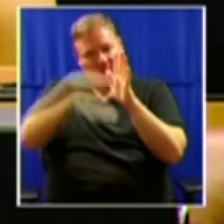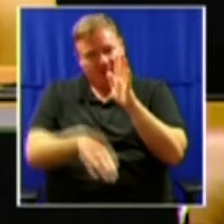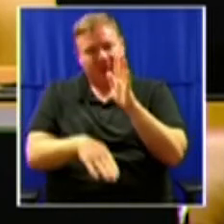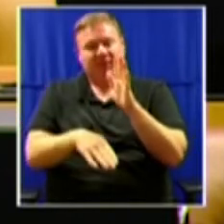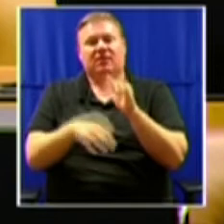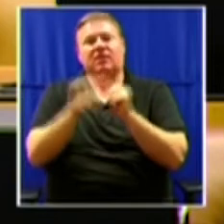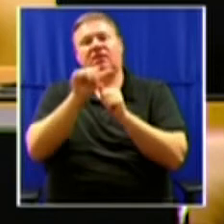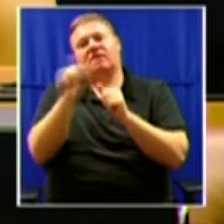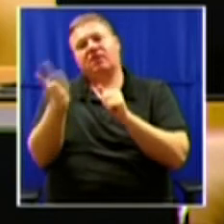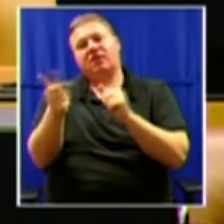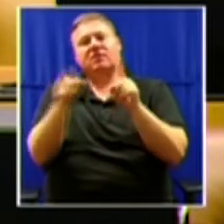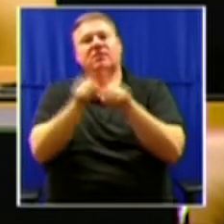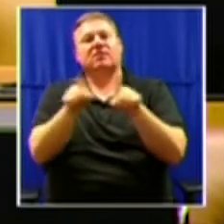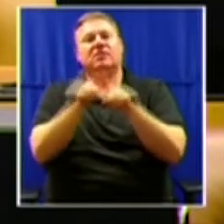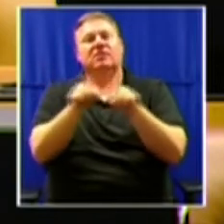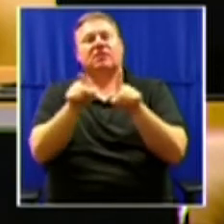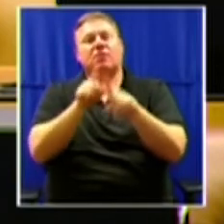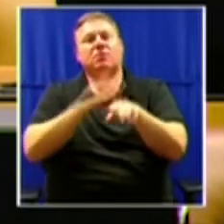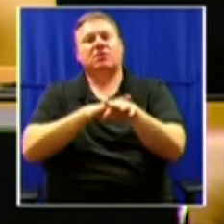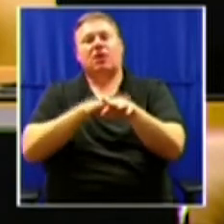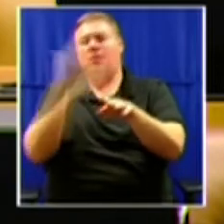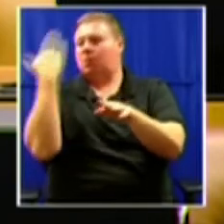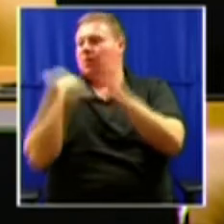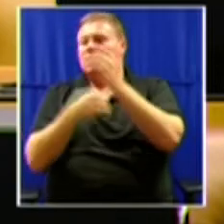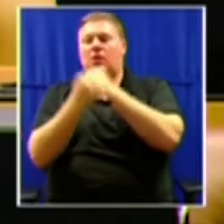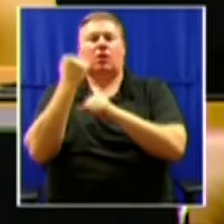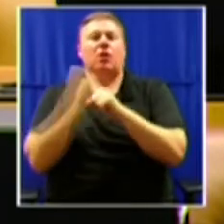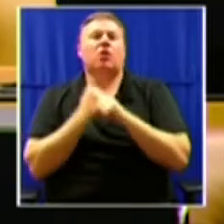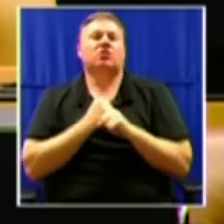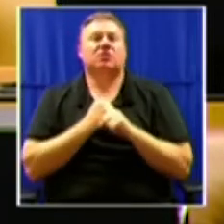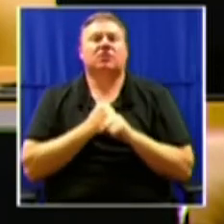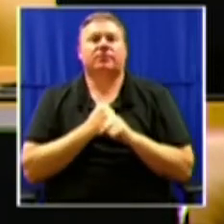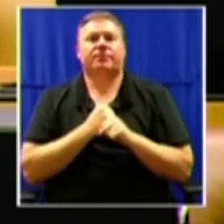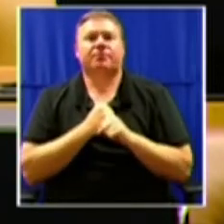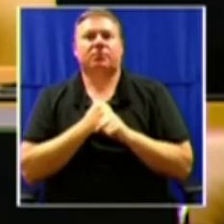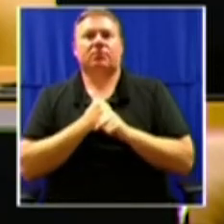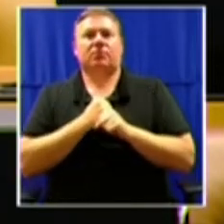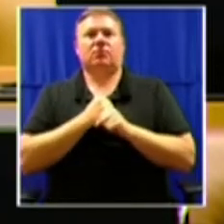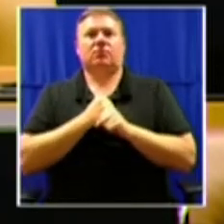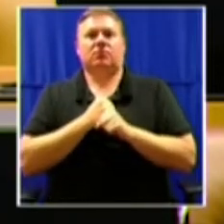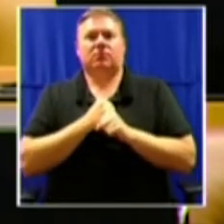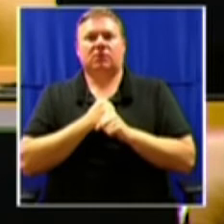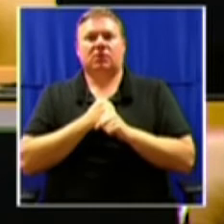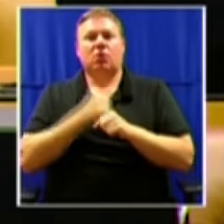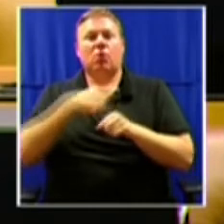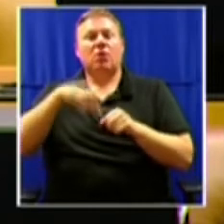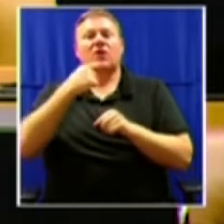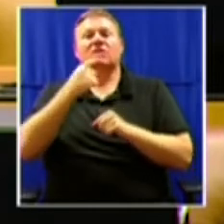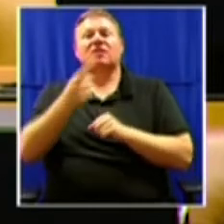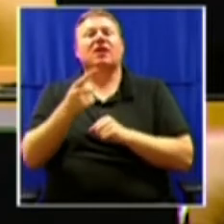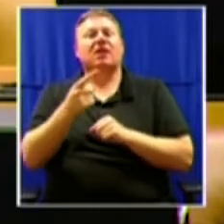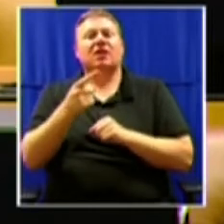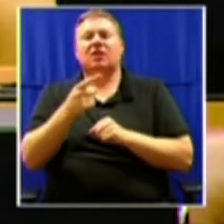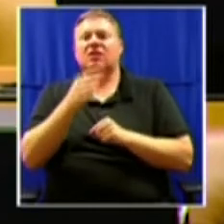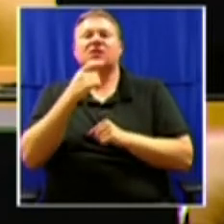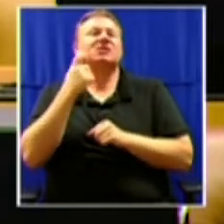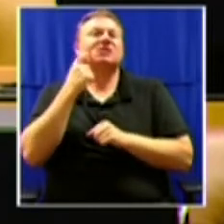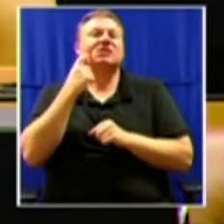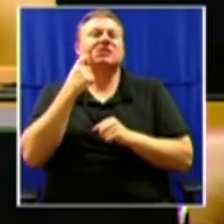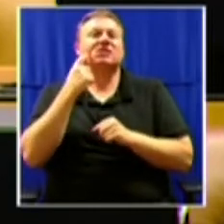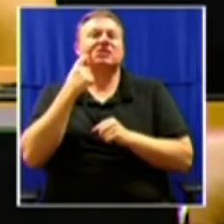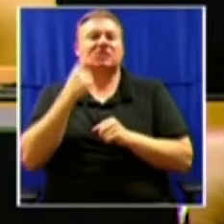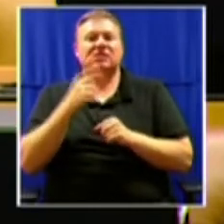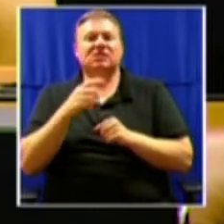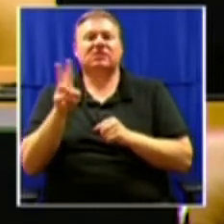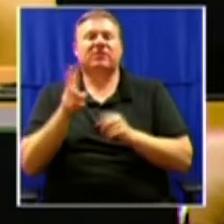figures of the same time previous year. But Chairperson, we are saying we claim no easy victories and we